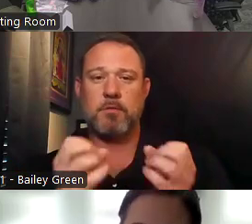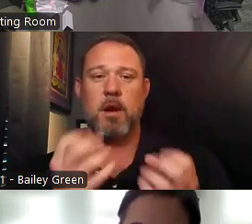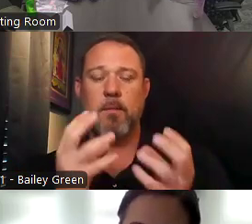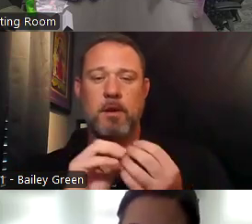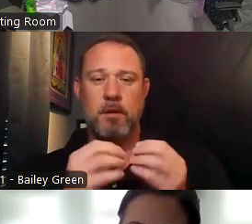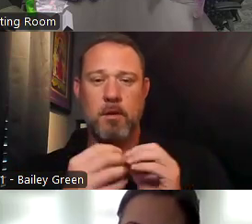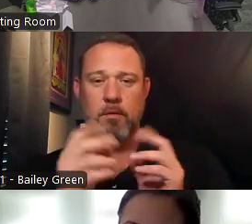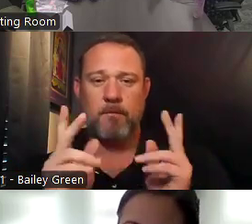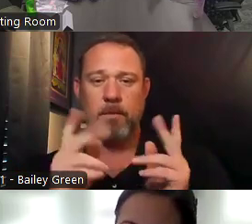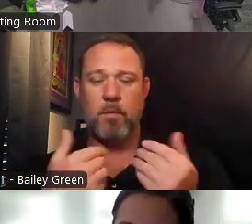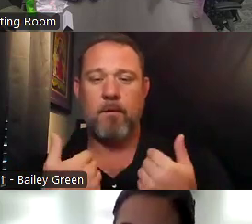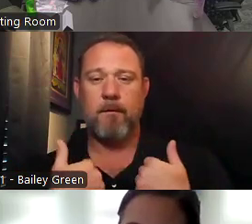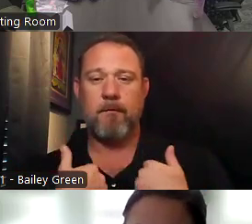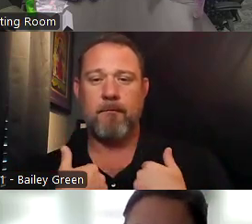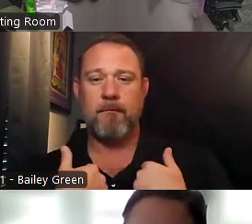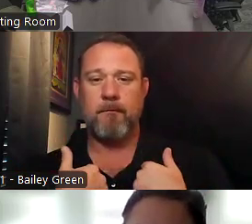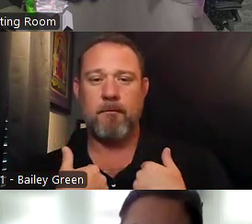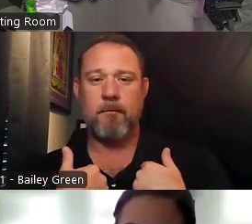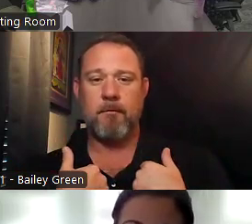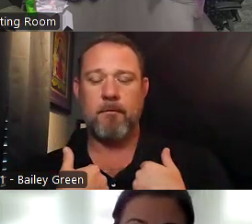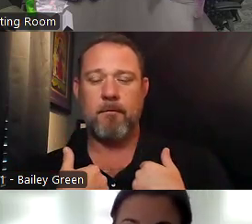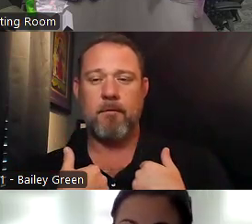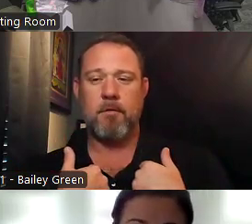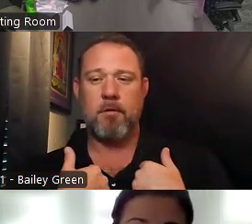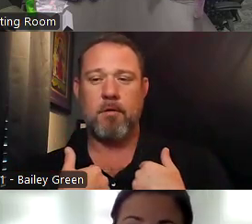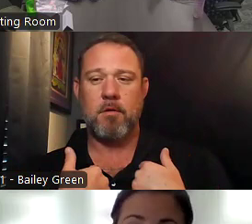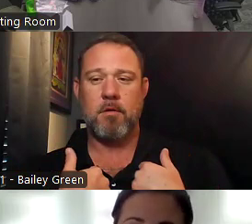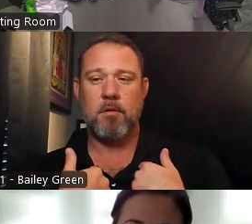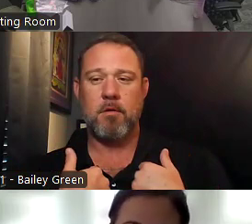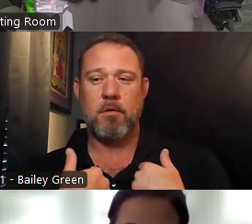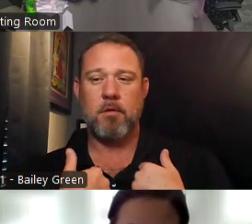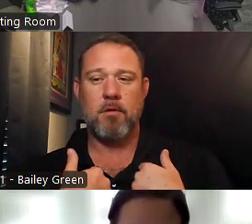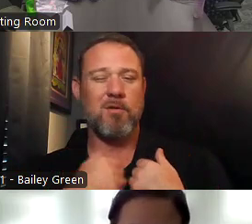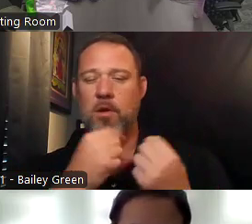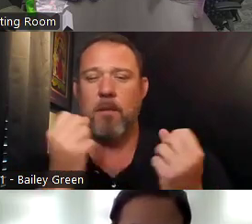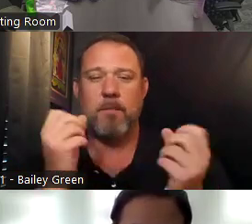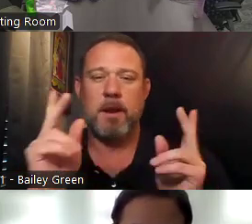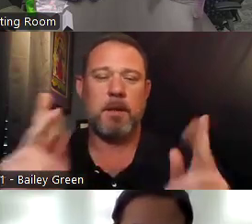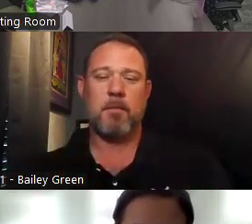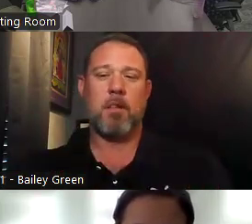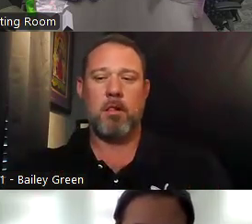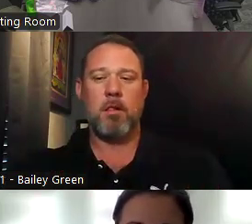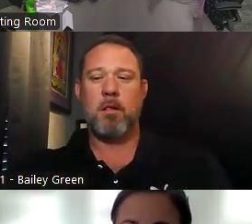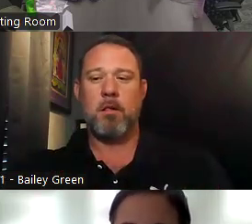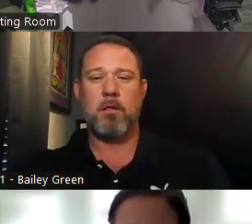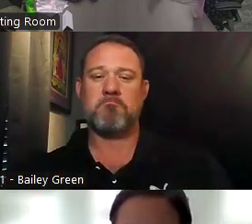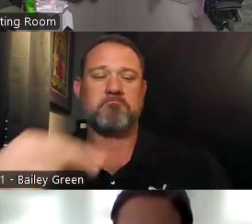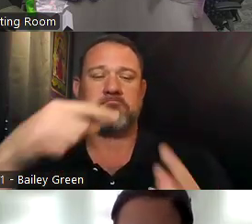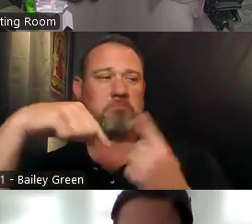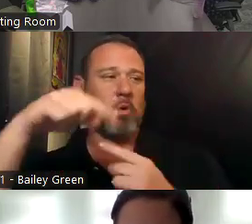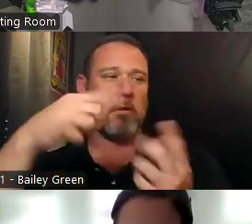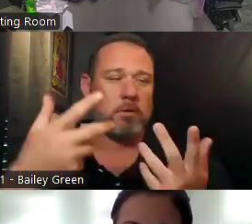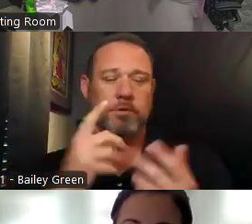numbers of people do we have? And we have from his case that there weren't that many people around him. We have the function